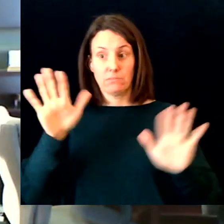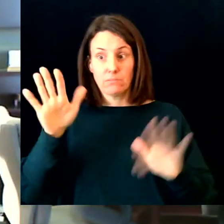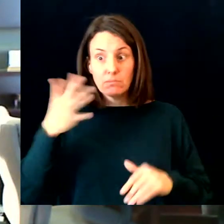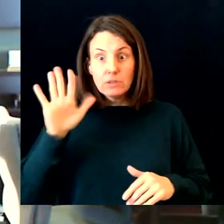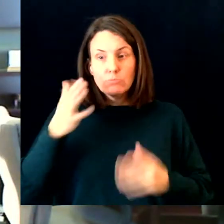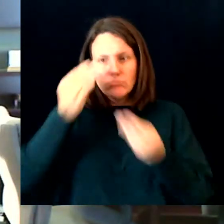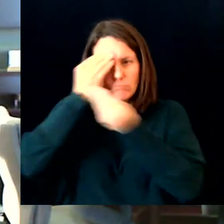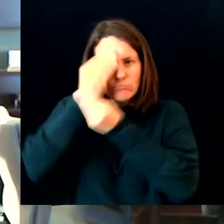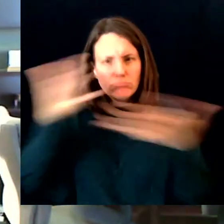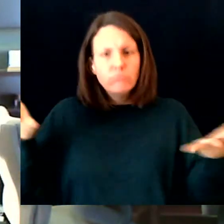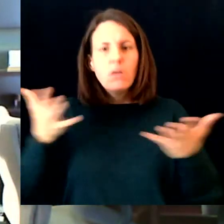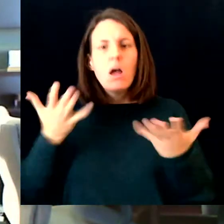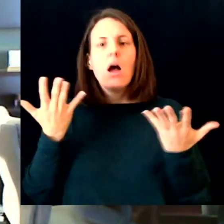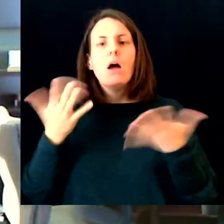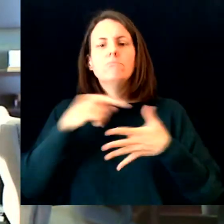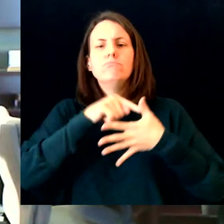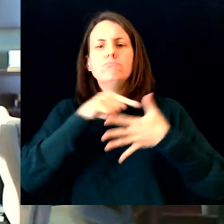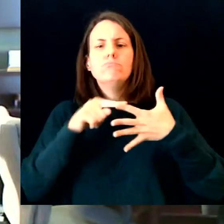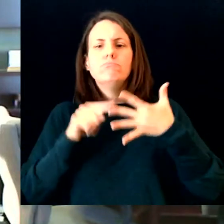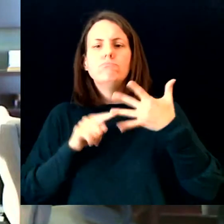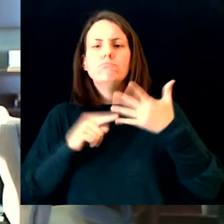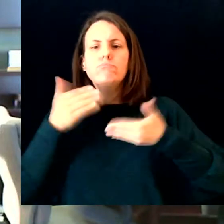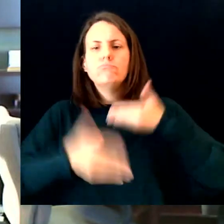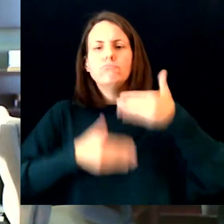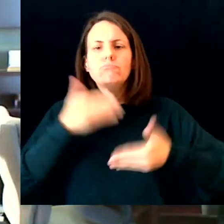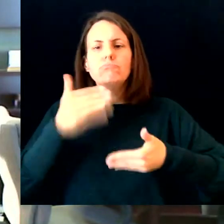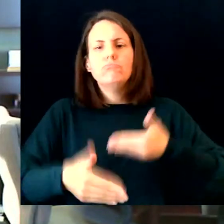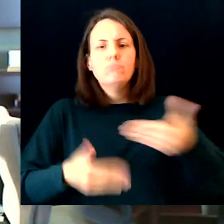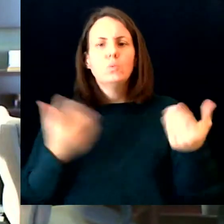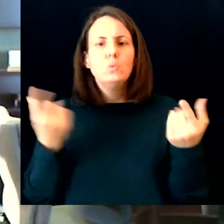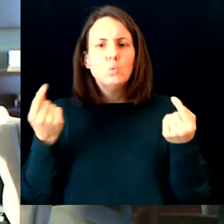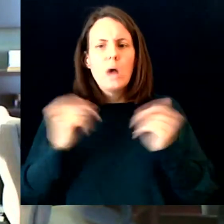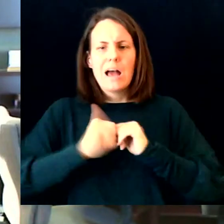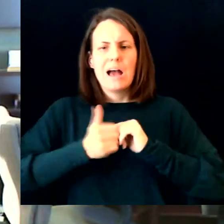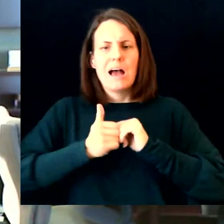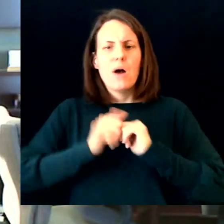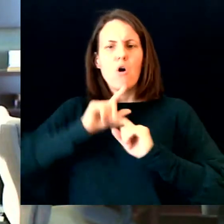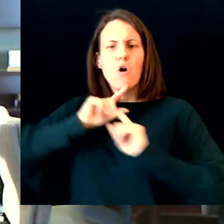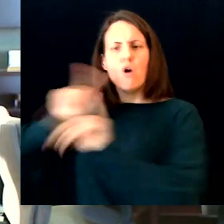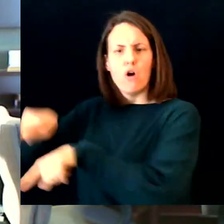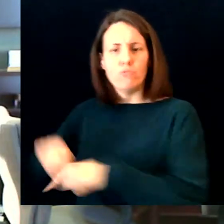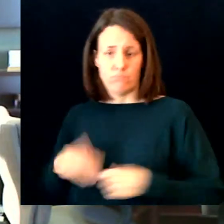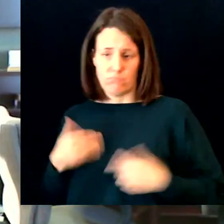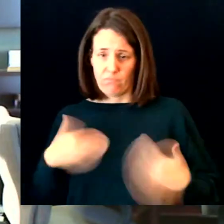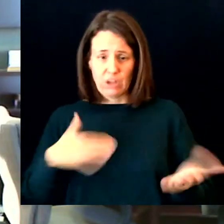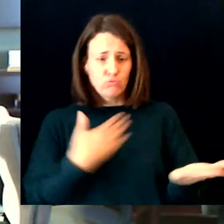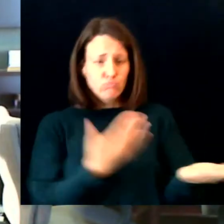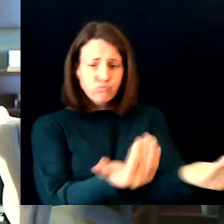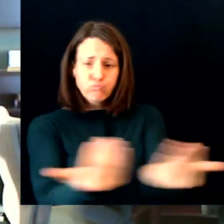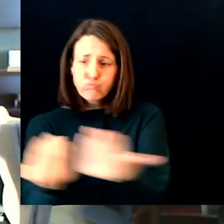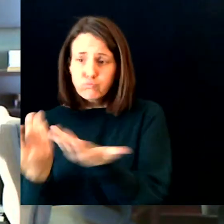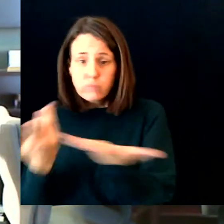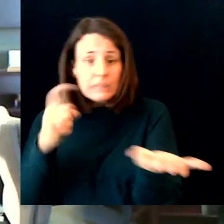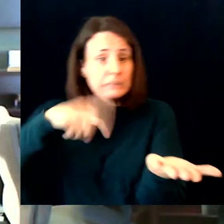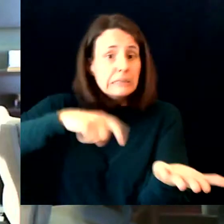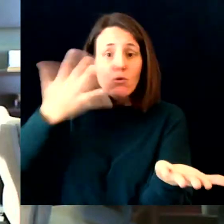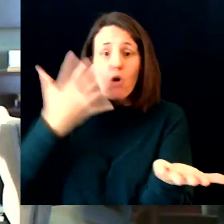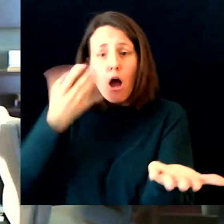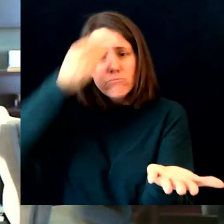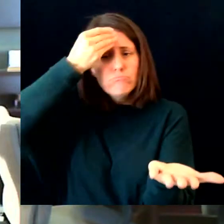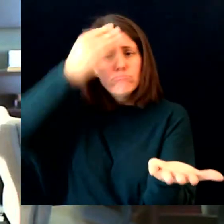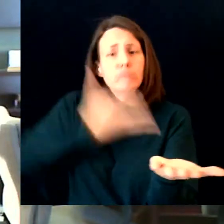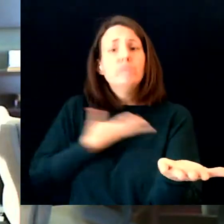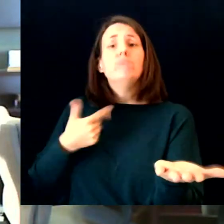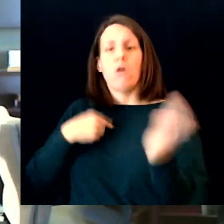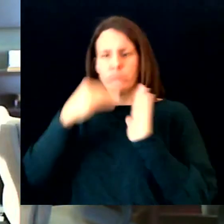local partners to order what they thought they needed. You can imagine that some ordered sort of exactly what they thought they would need,